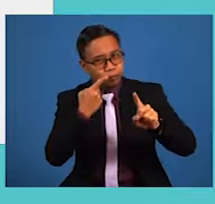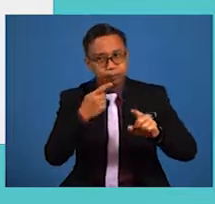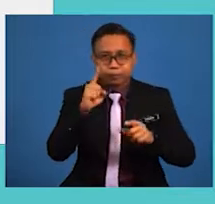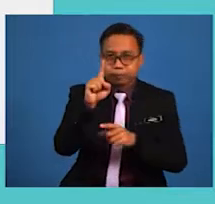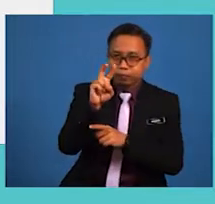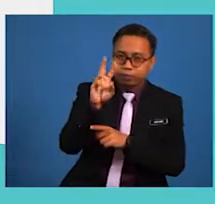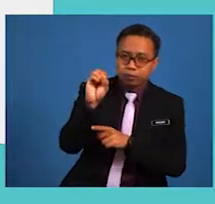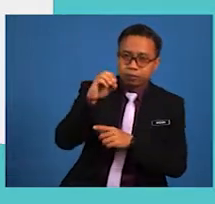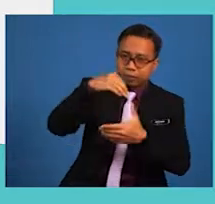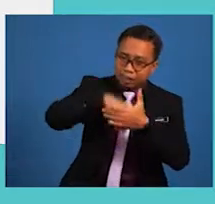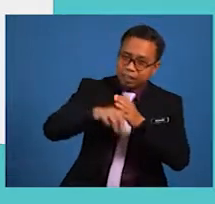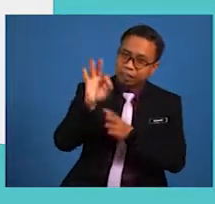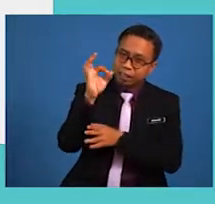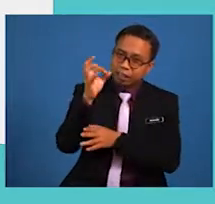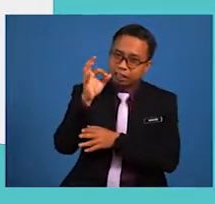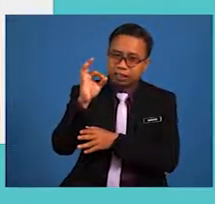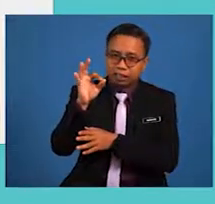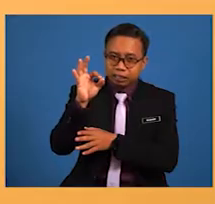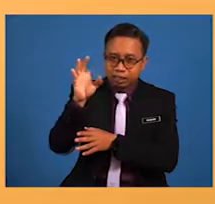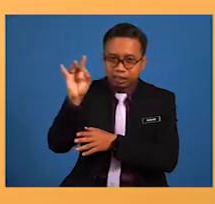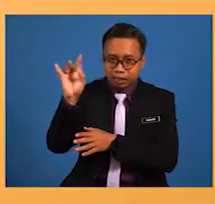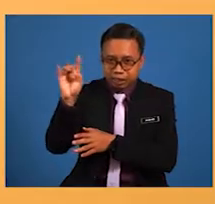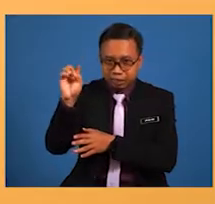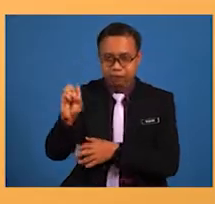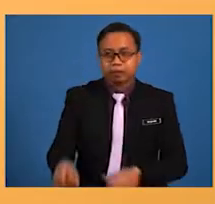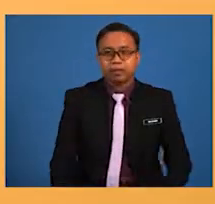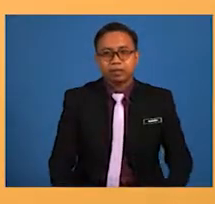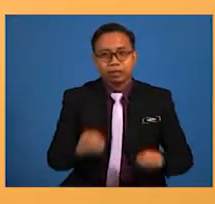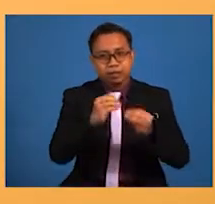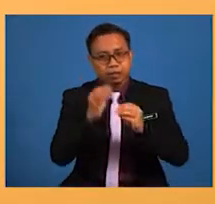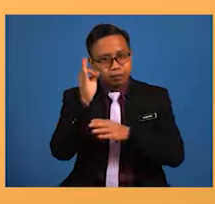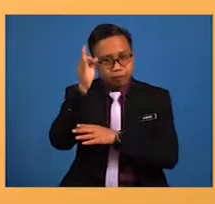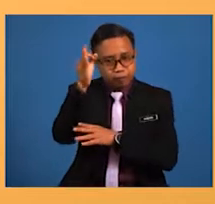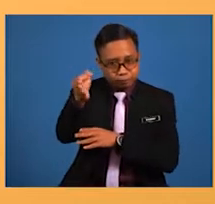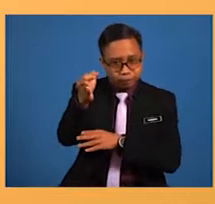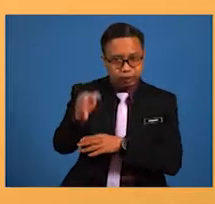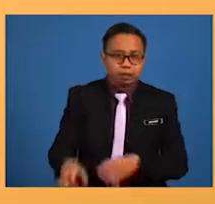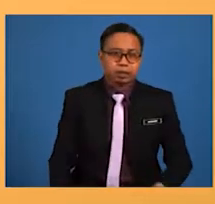120,000 in 1980. The number further increased to